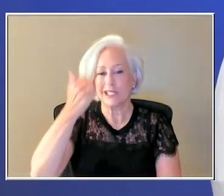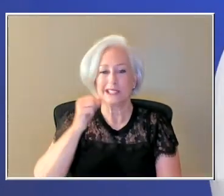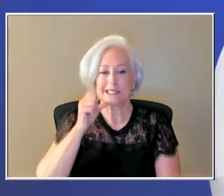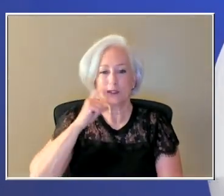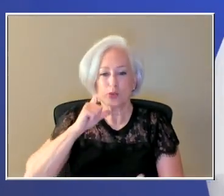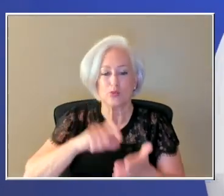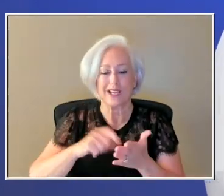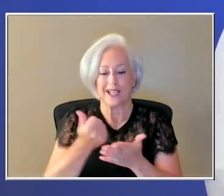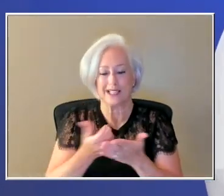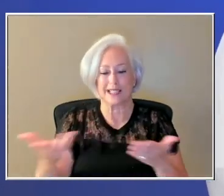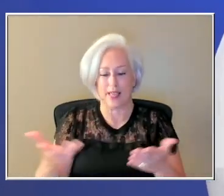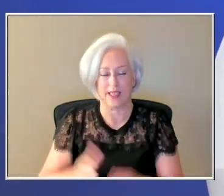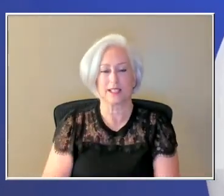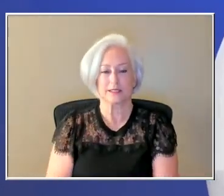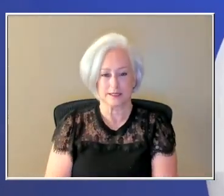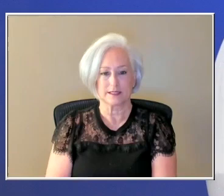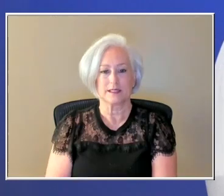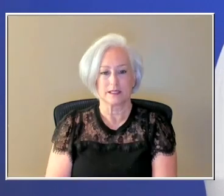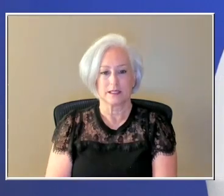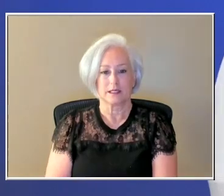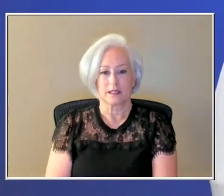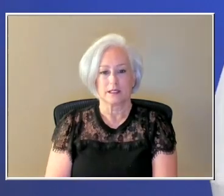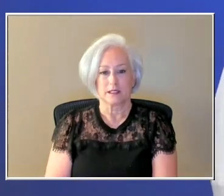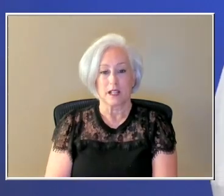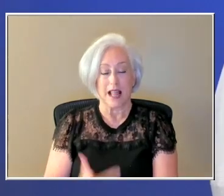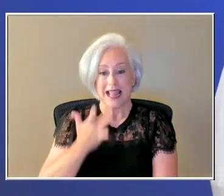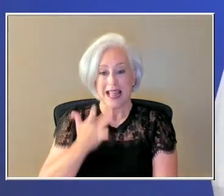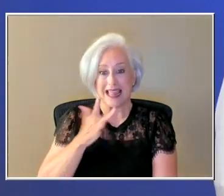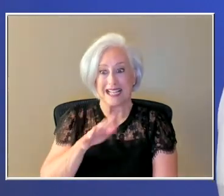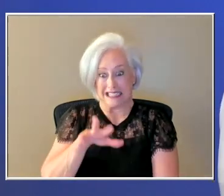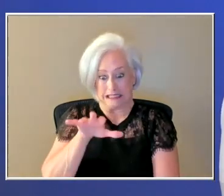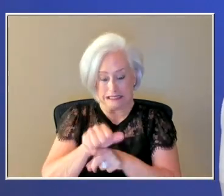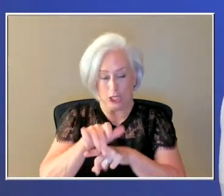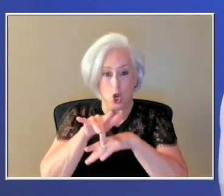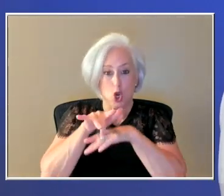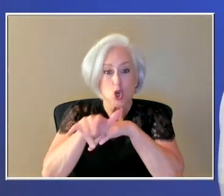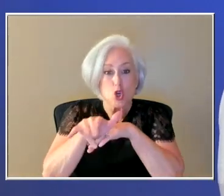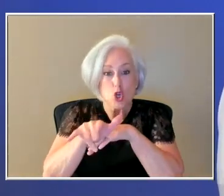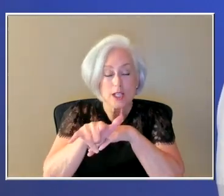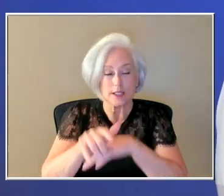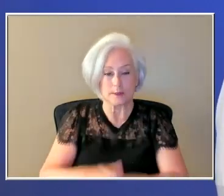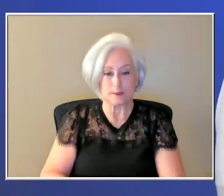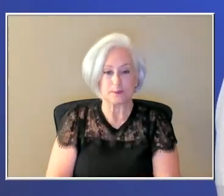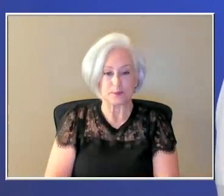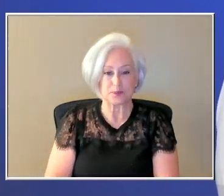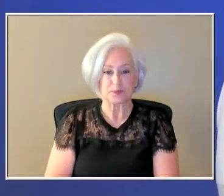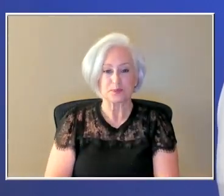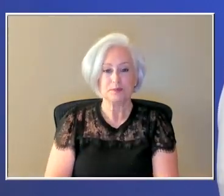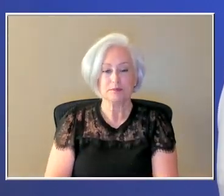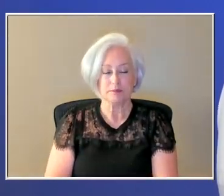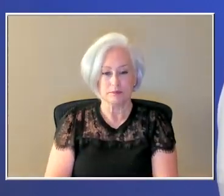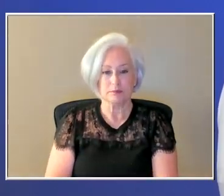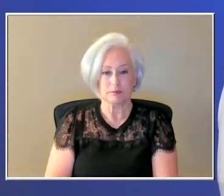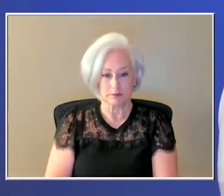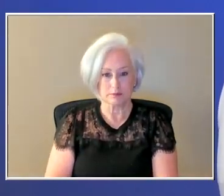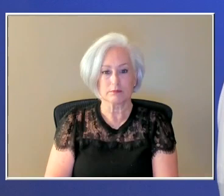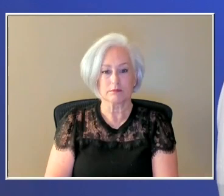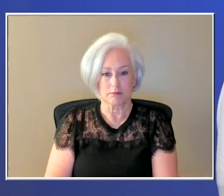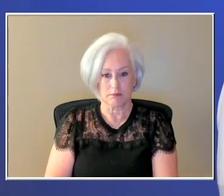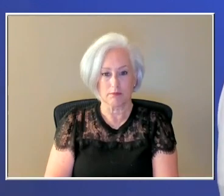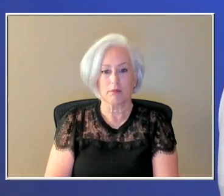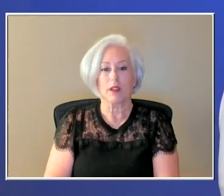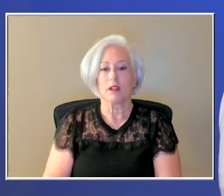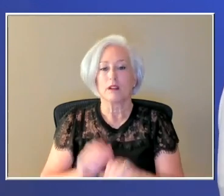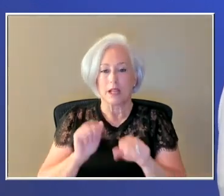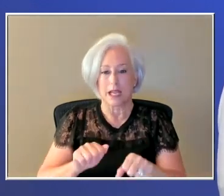anything, and luckily it got caught early, and so they ended up just cutting it out, and